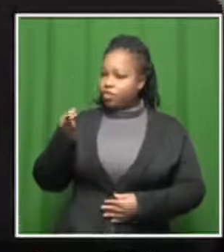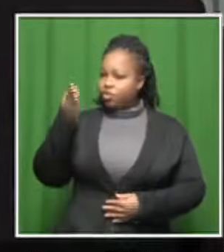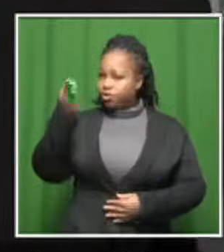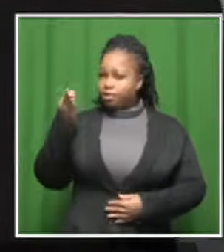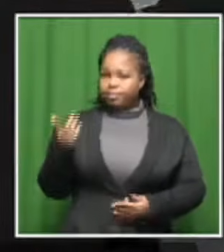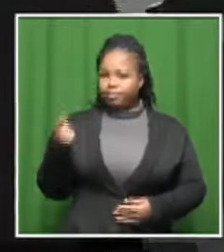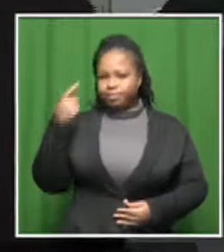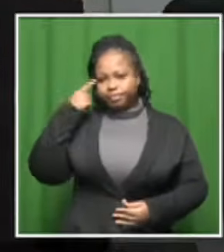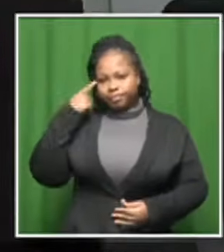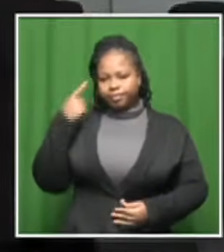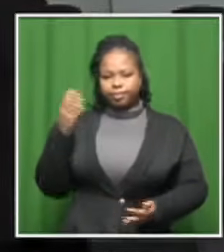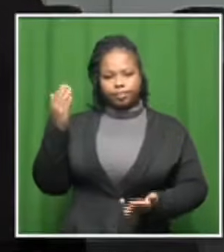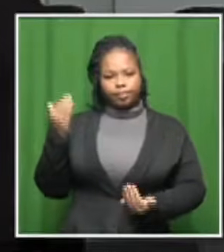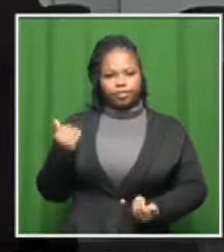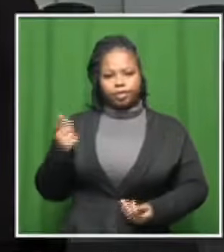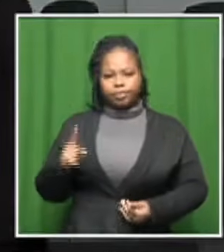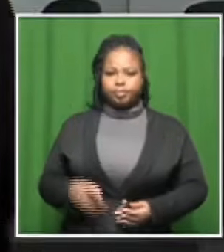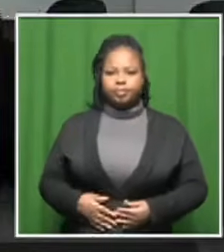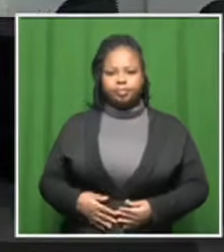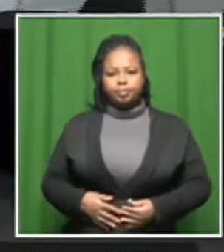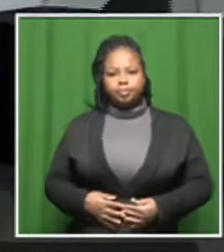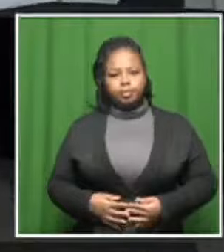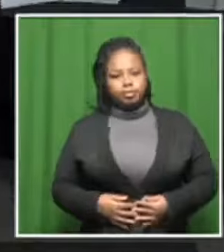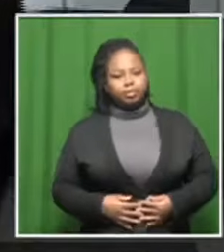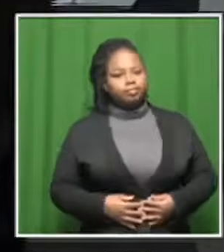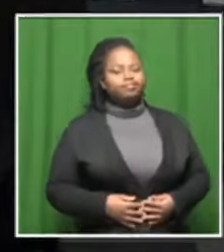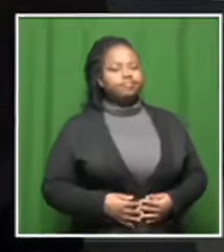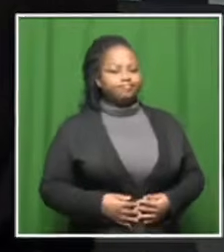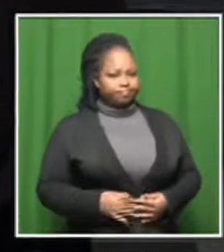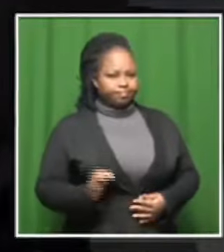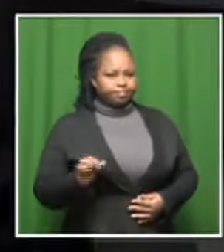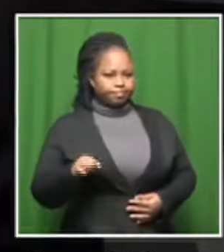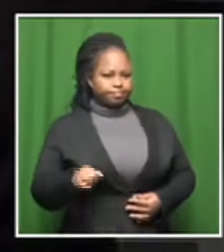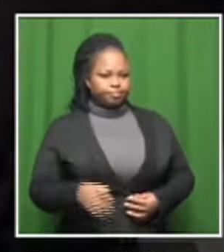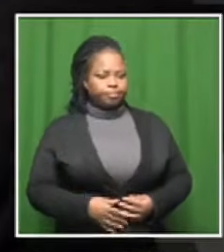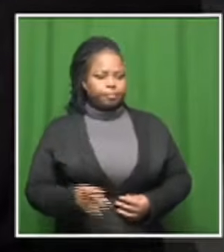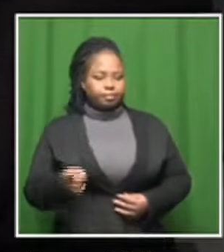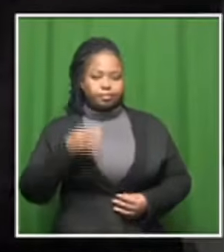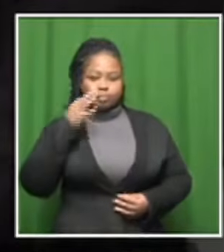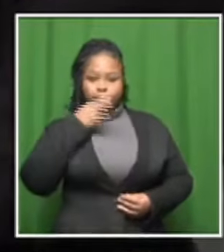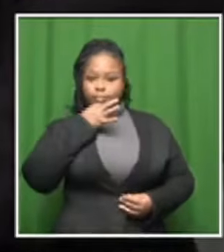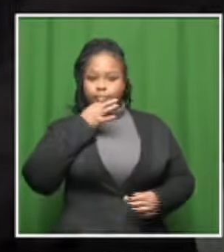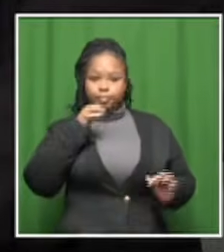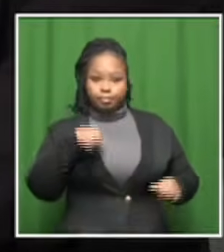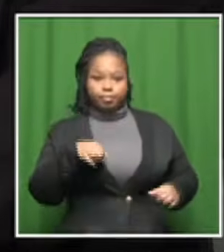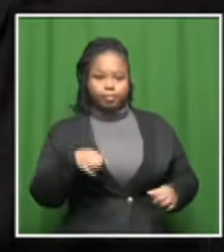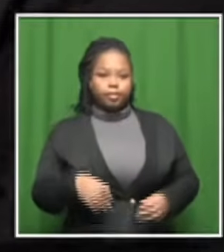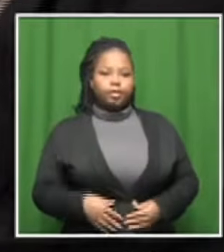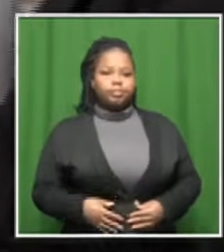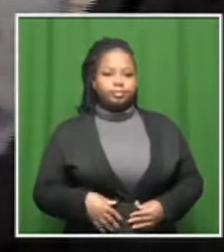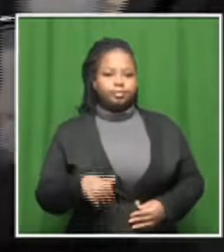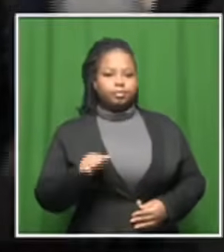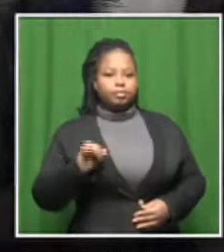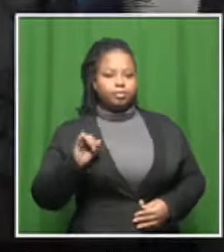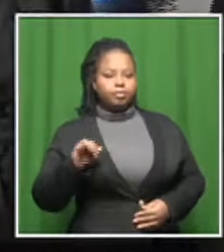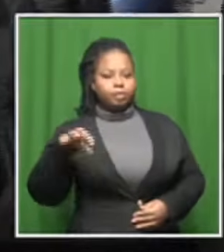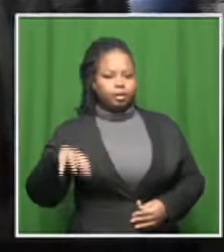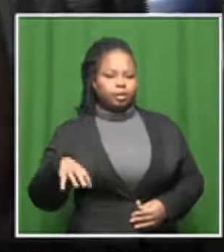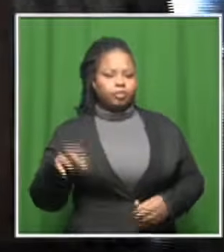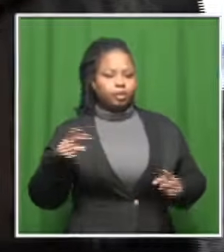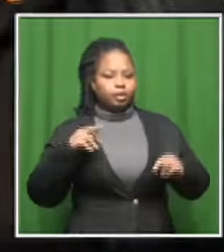can project and tell us about? Yeah, so as I mentioned, the AI Hubs is a national